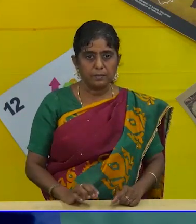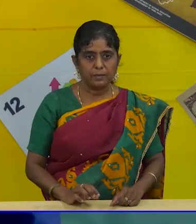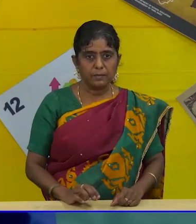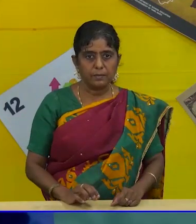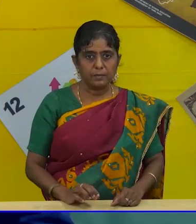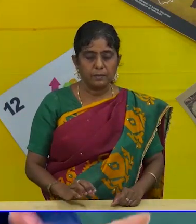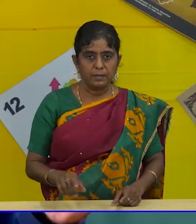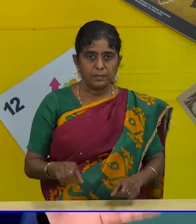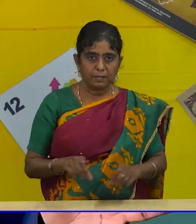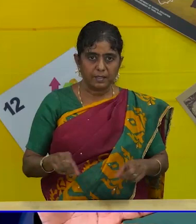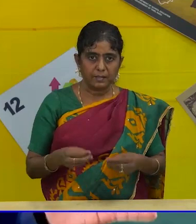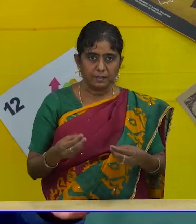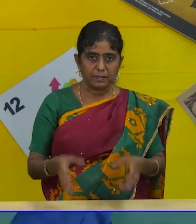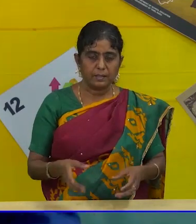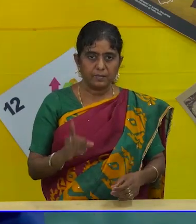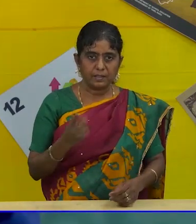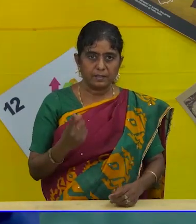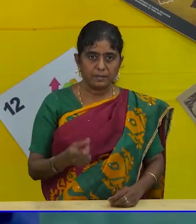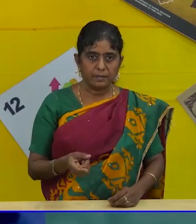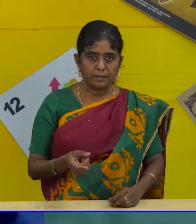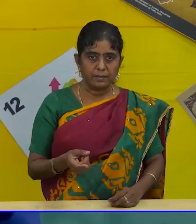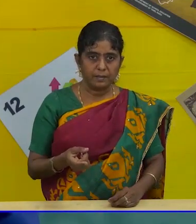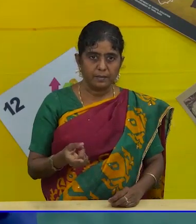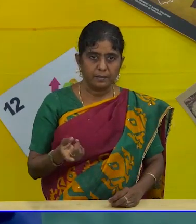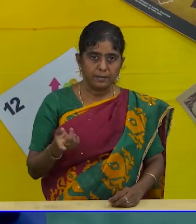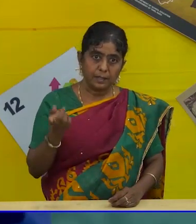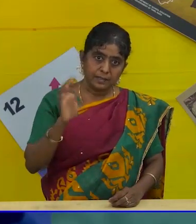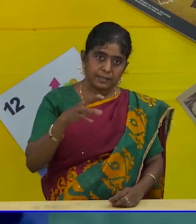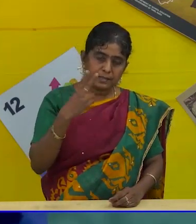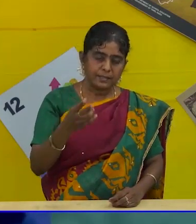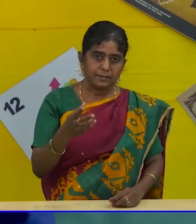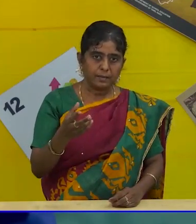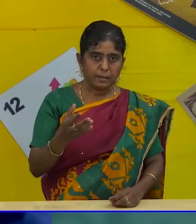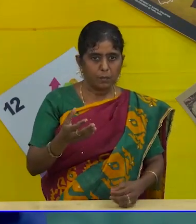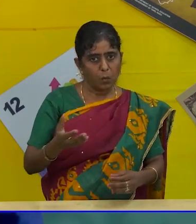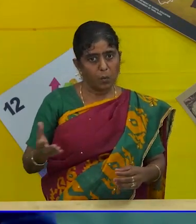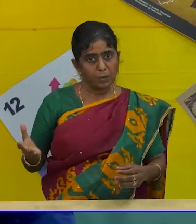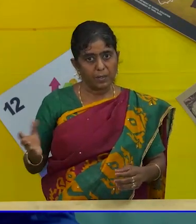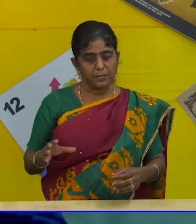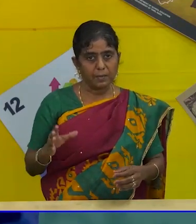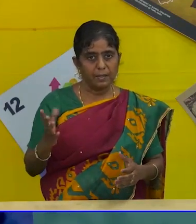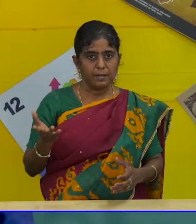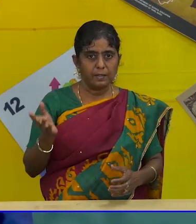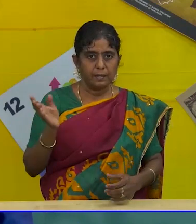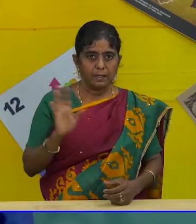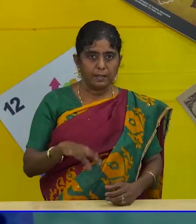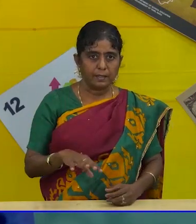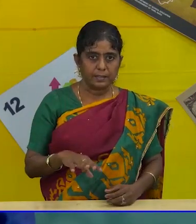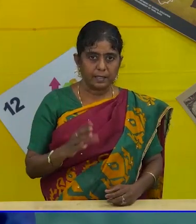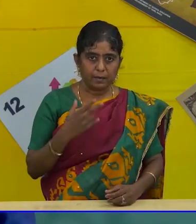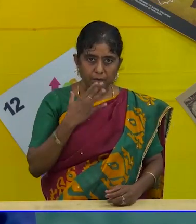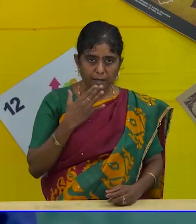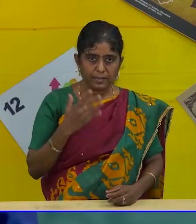clear-cut idea about simultaneous linear equation in the first class. Let's continue. Let's see more number of problems and applied problems